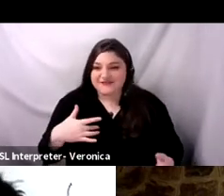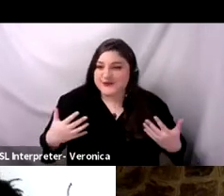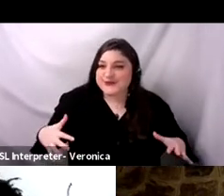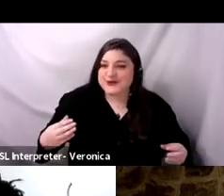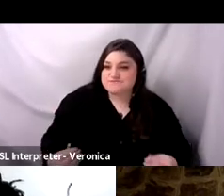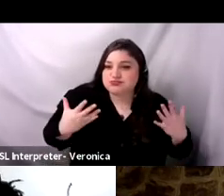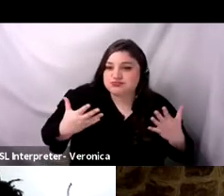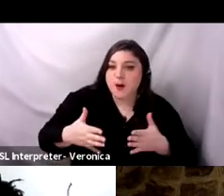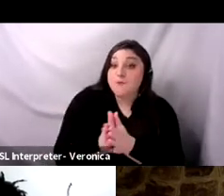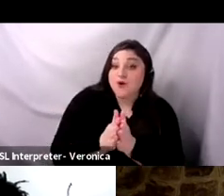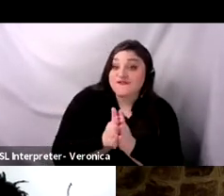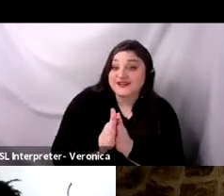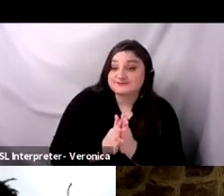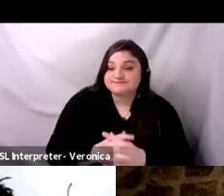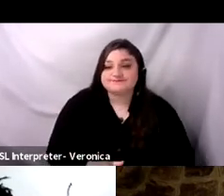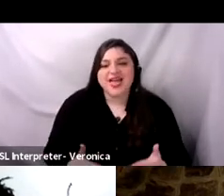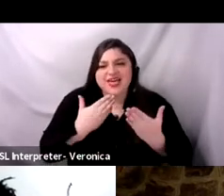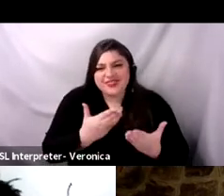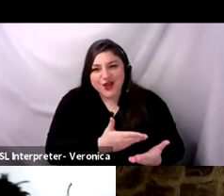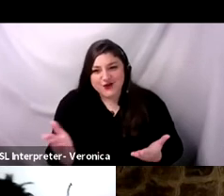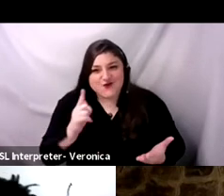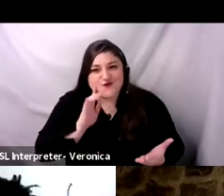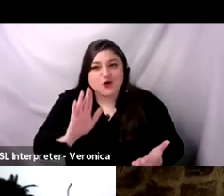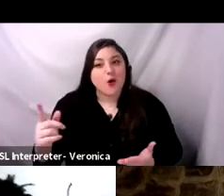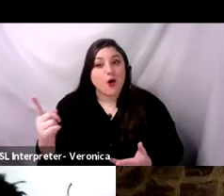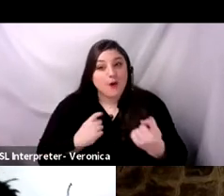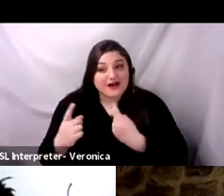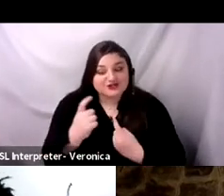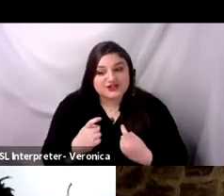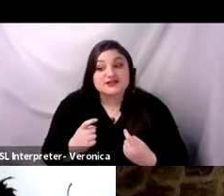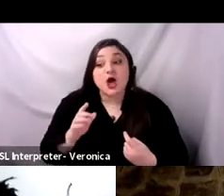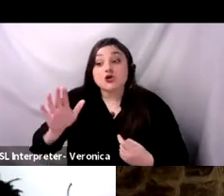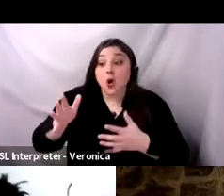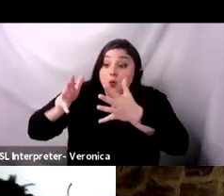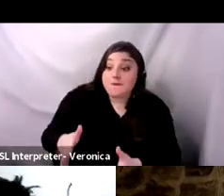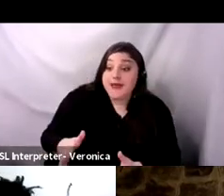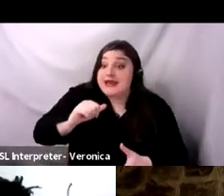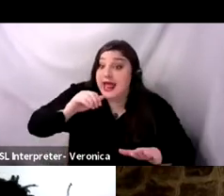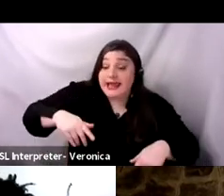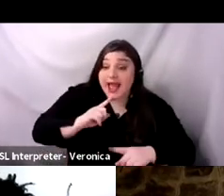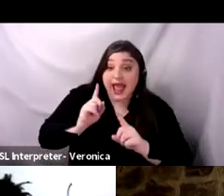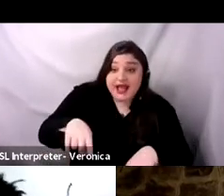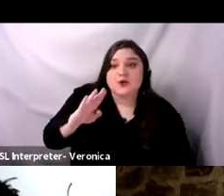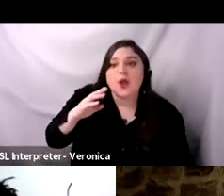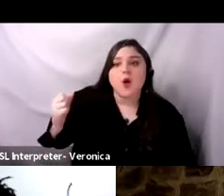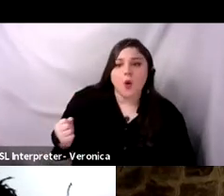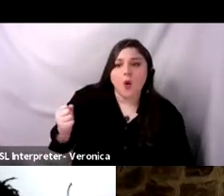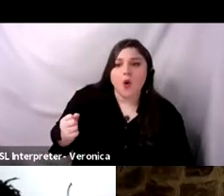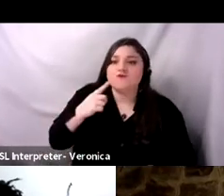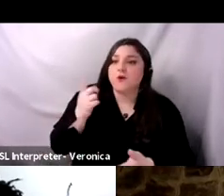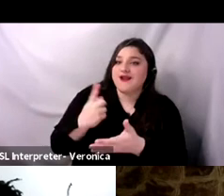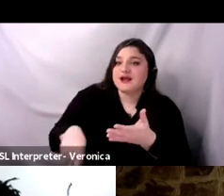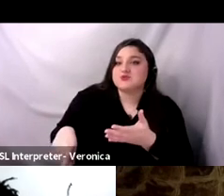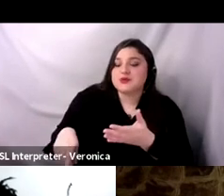ways. Thank you all so much for these questions. We're going to hold on to the rest for the session next week, but I'm going to put